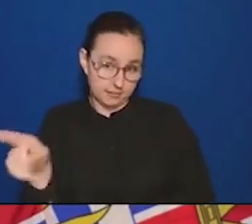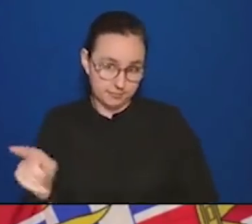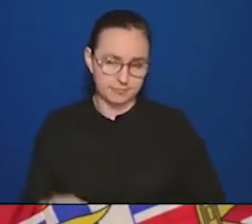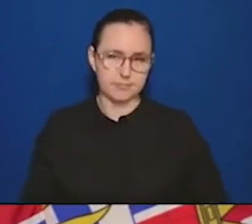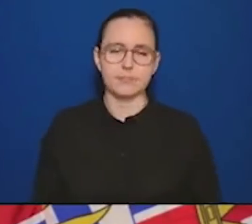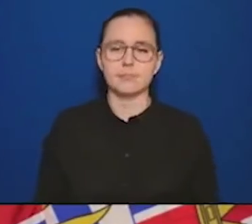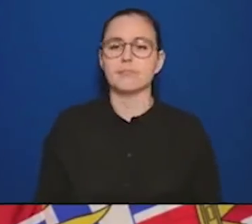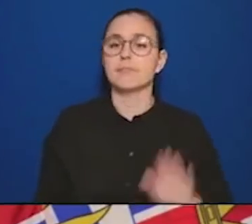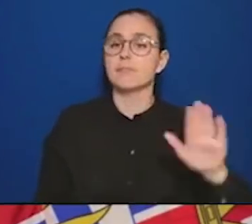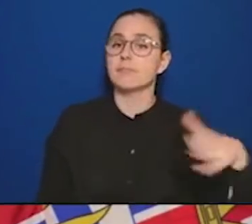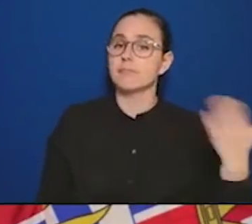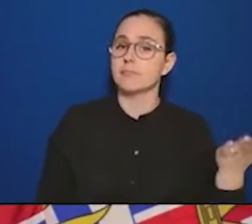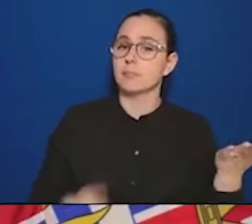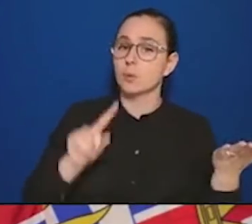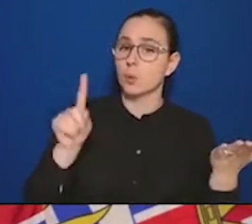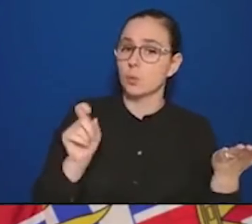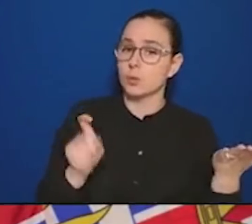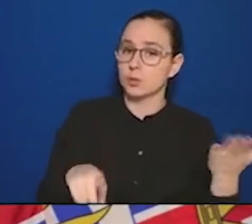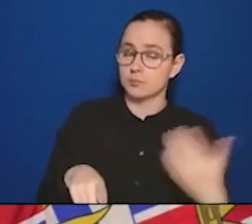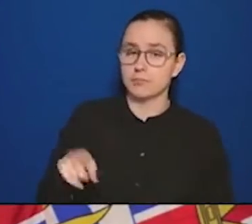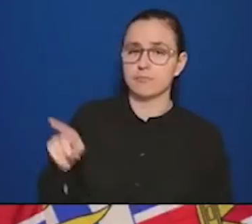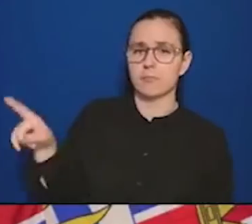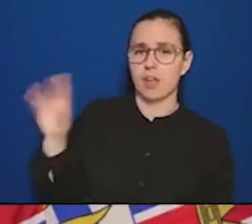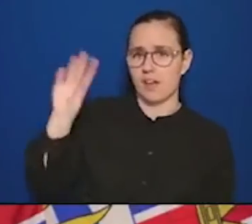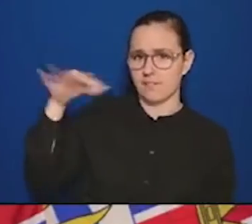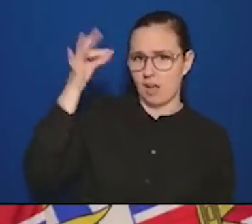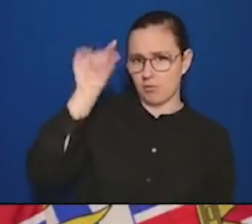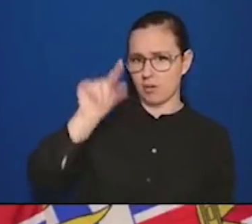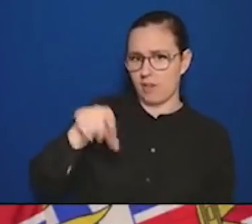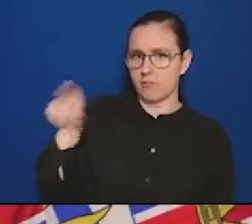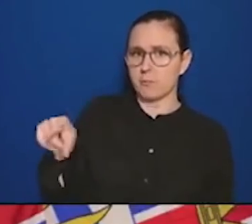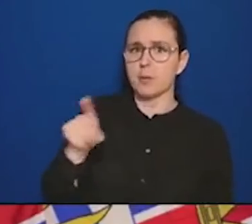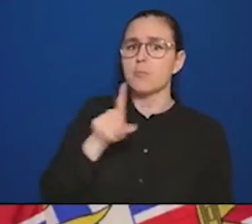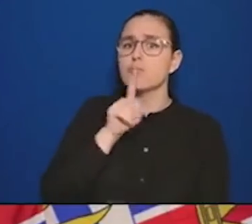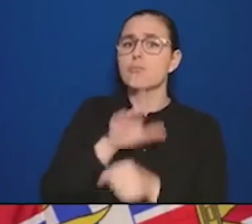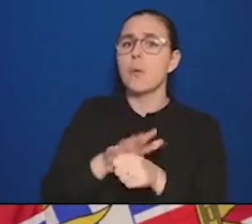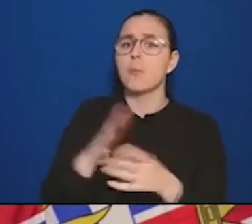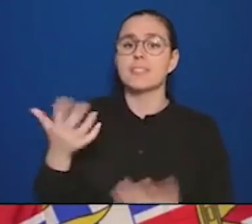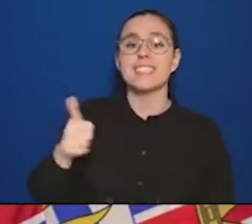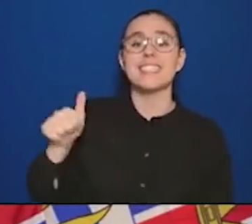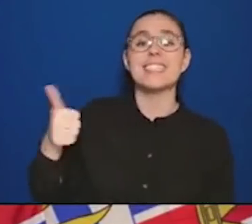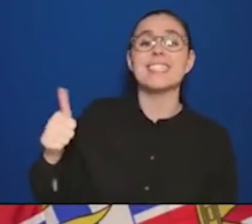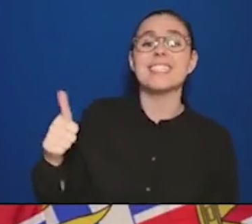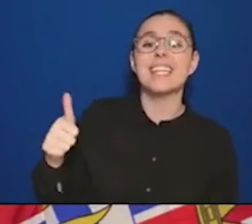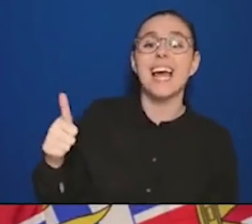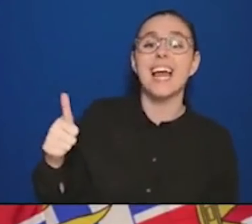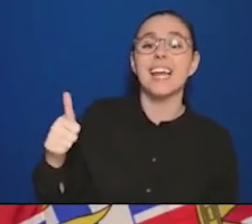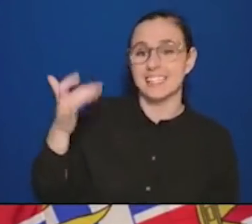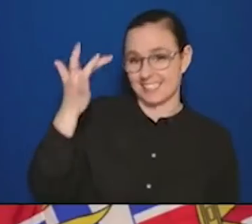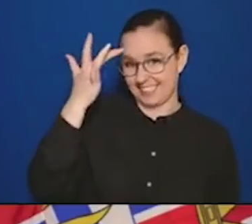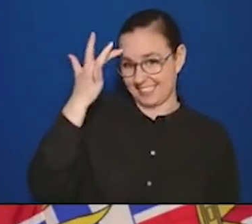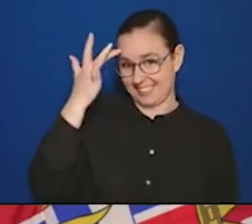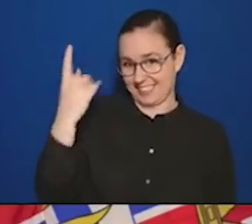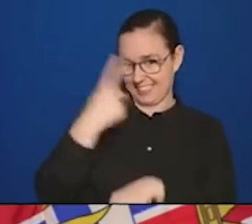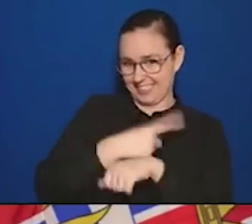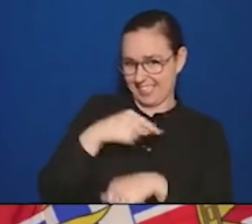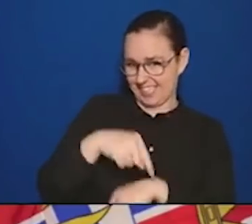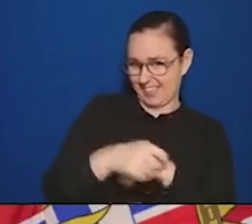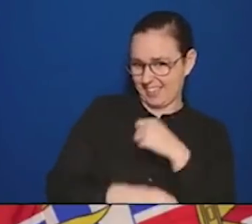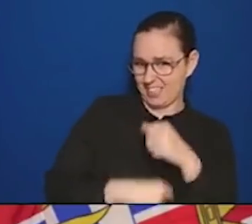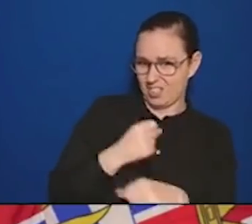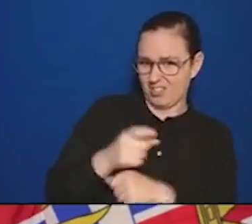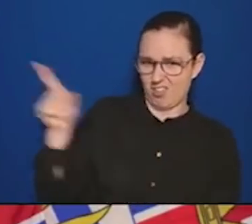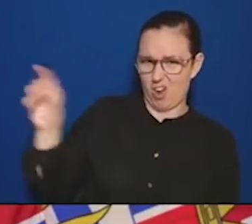in 10 paid sick days by the end of this year. Why has Ottawa been able to put in 10 days and British